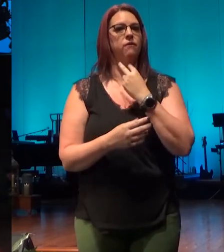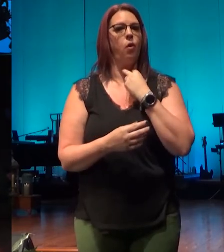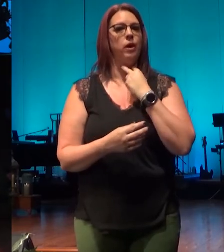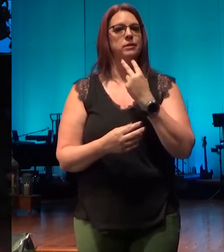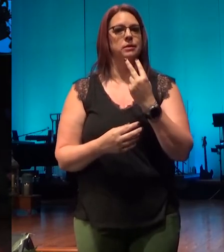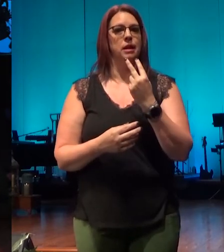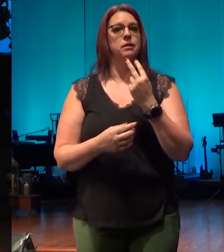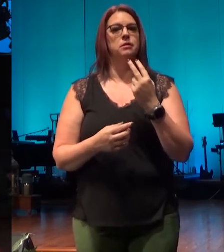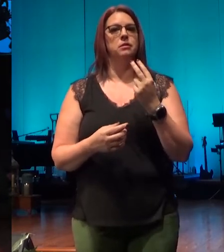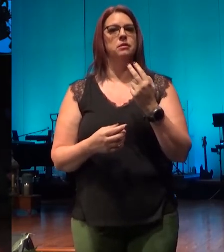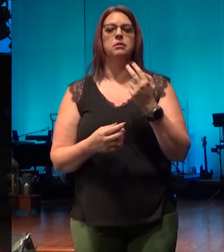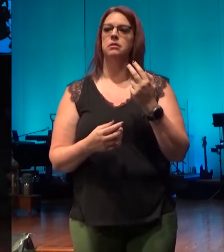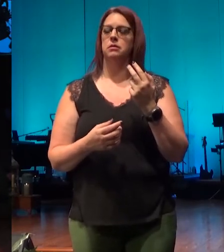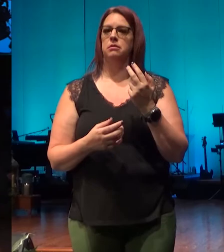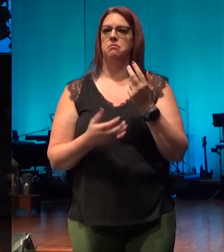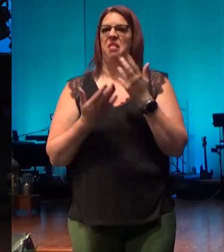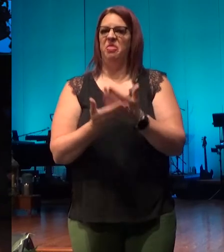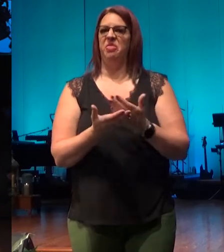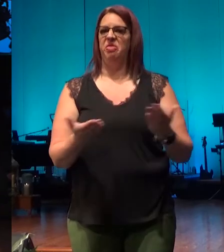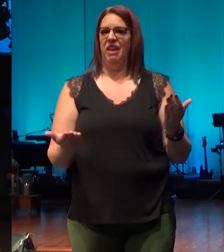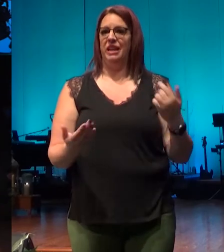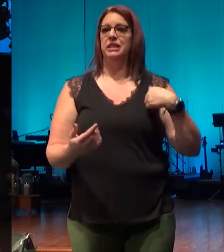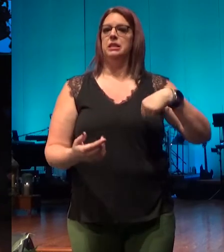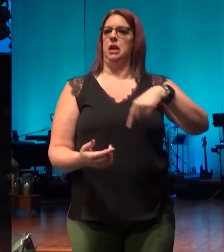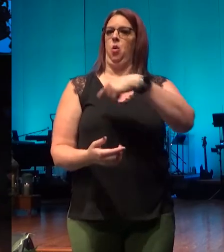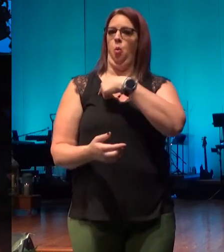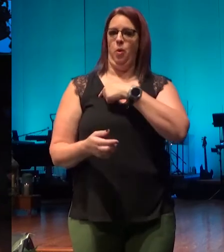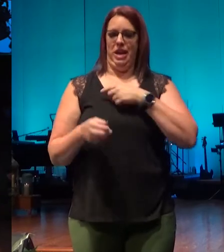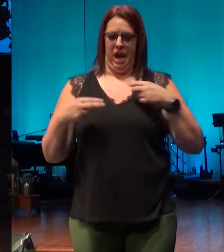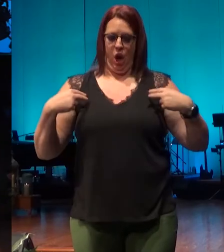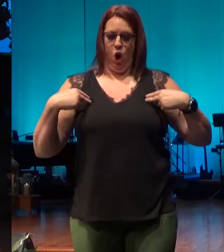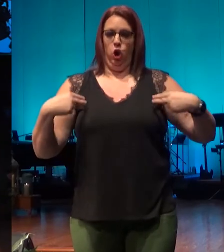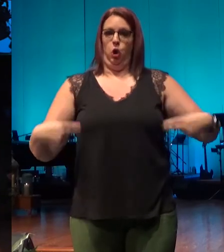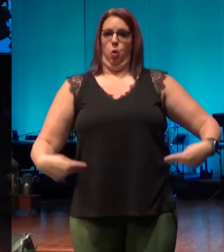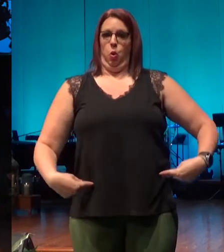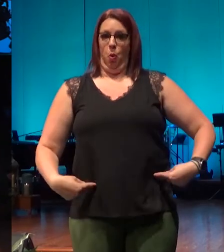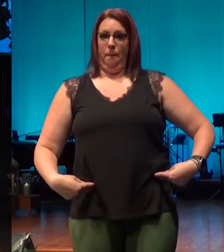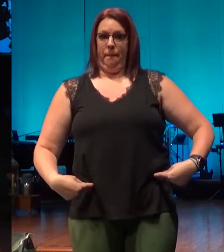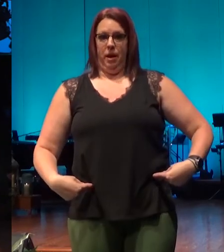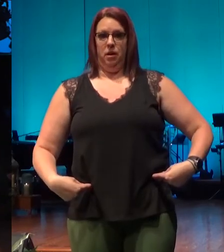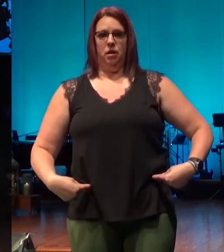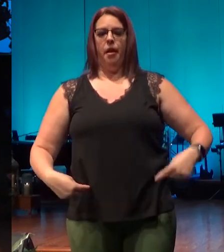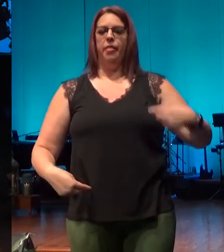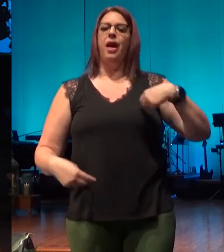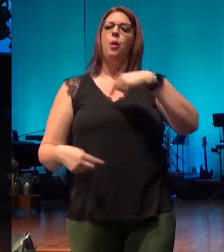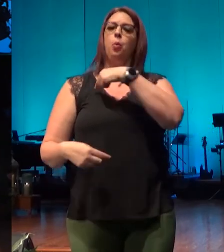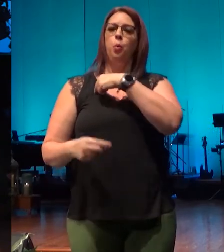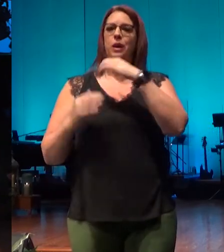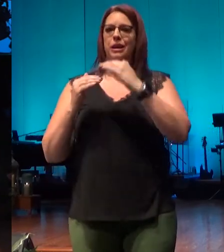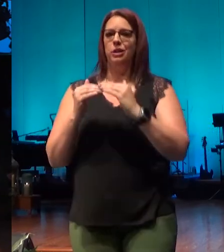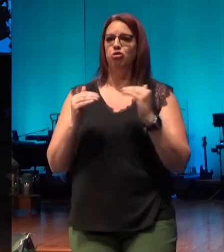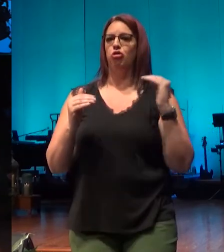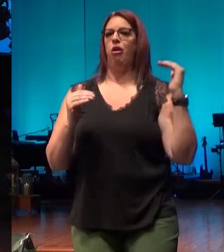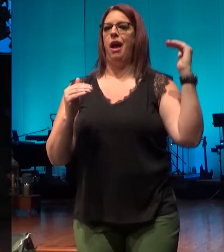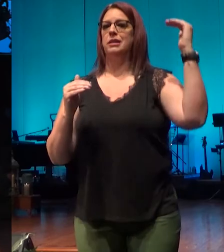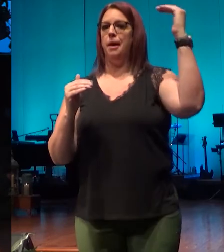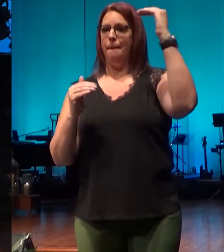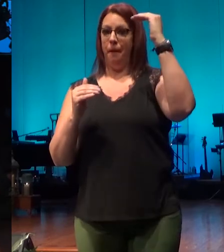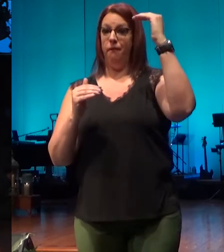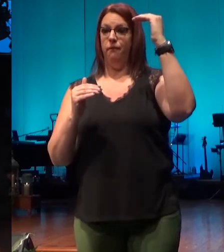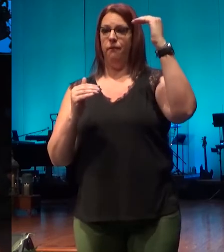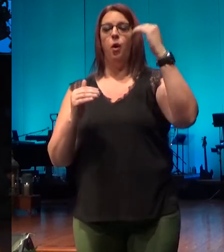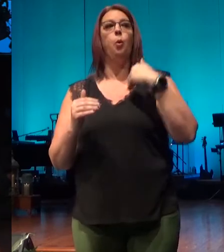in this human form to be rising from the other. Though we know from our spiritual principles,